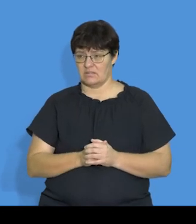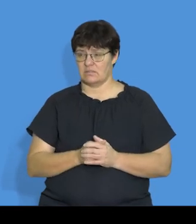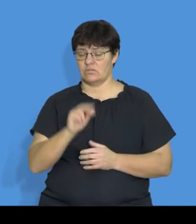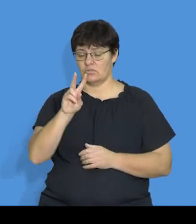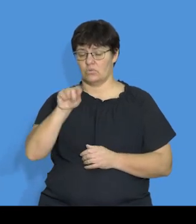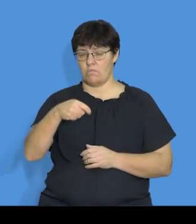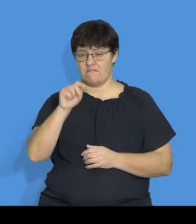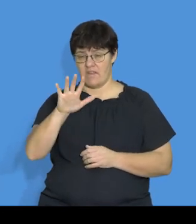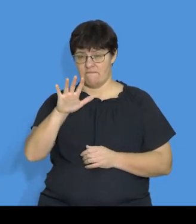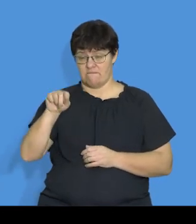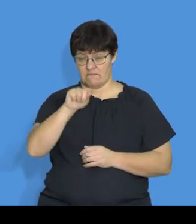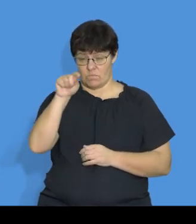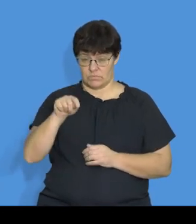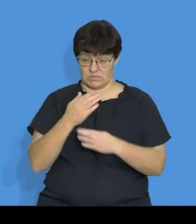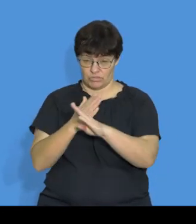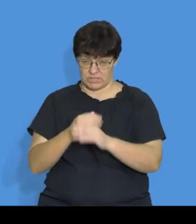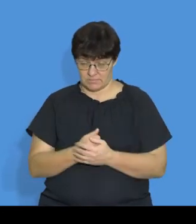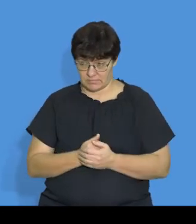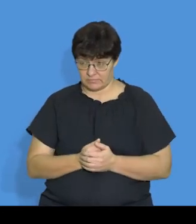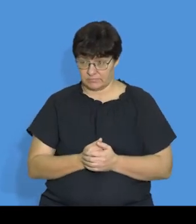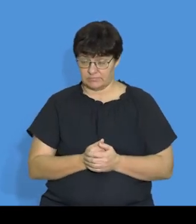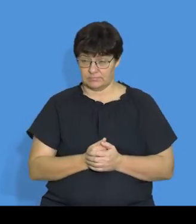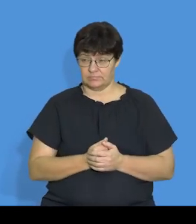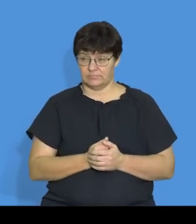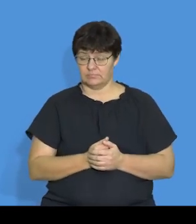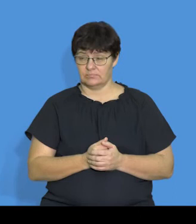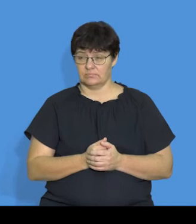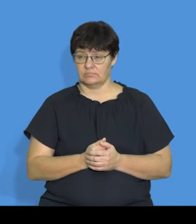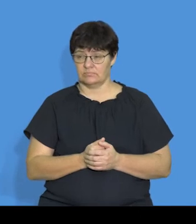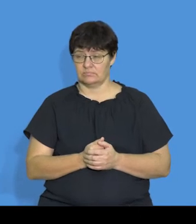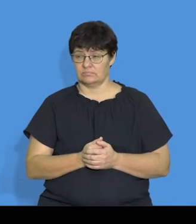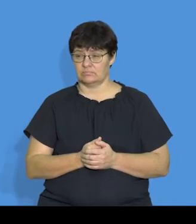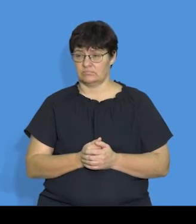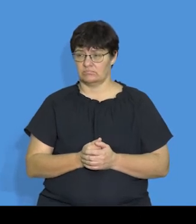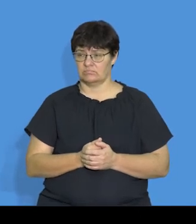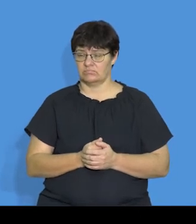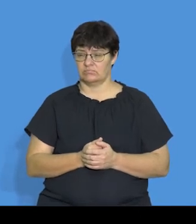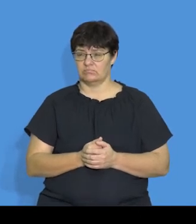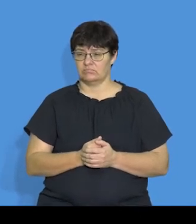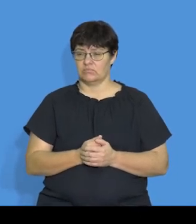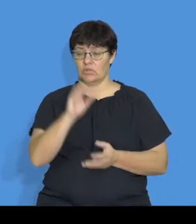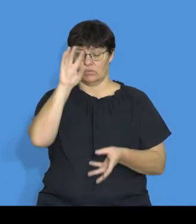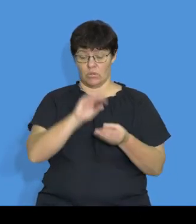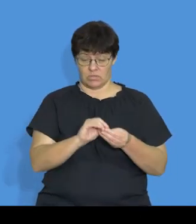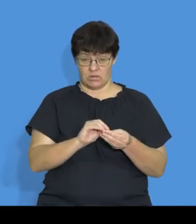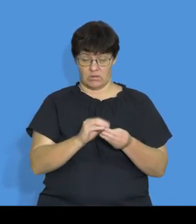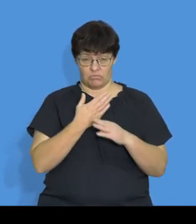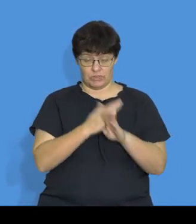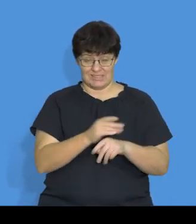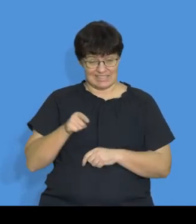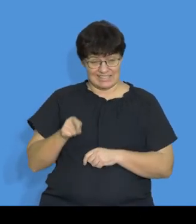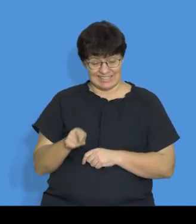ohms, right? 2.5 ohms, right? This is R parallel. So the total resistance in this